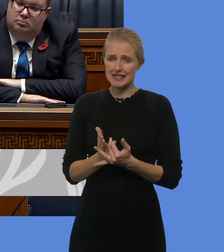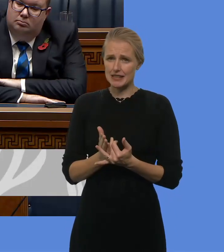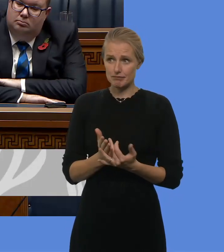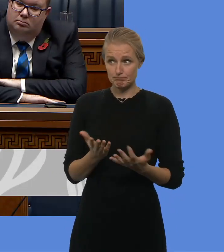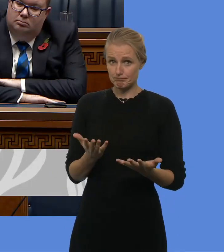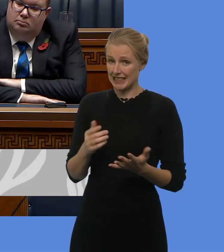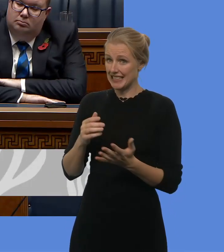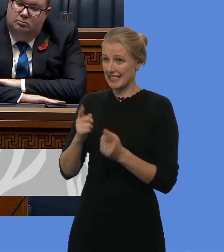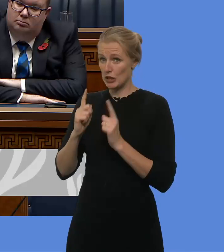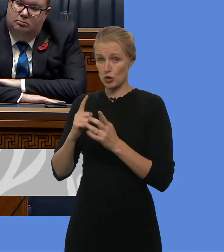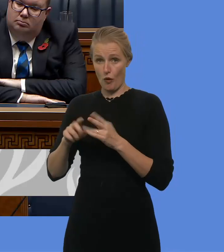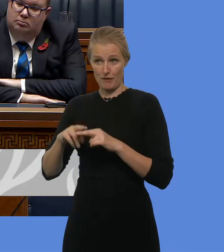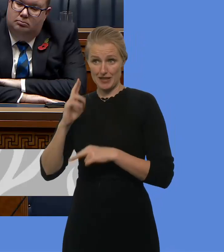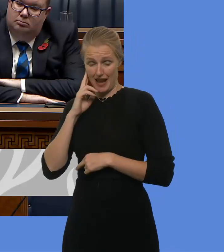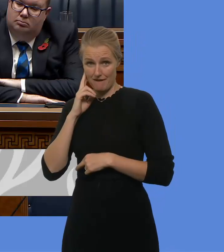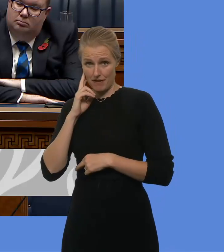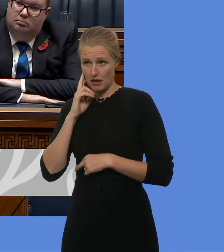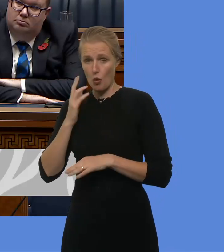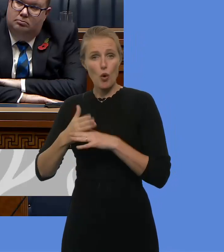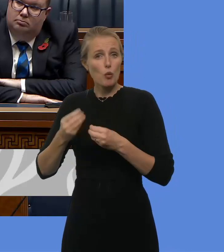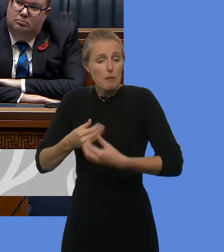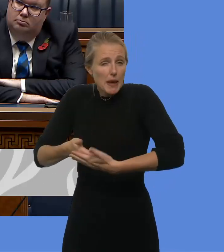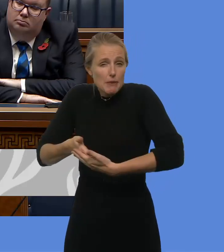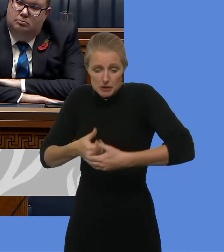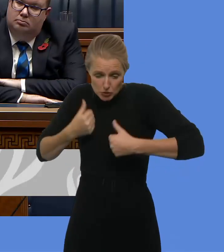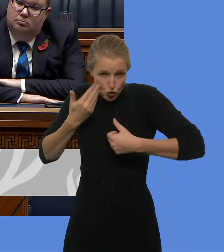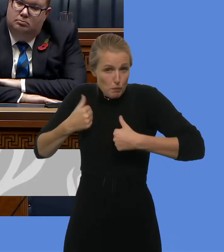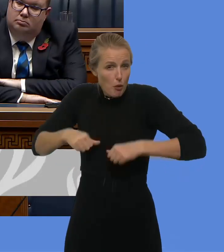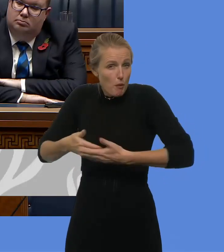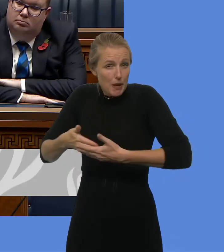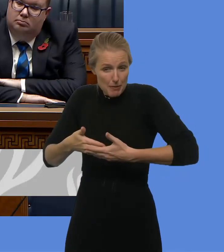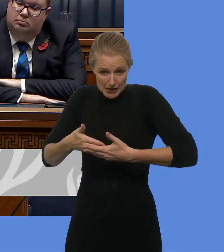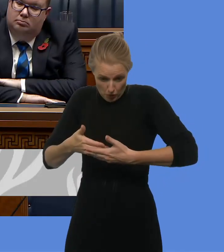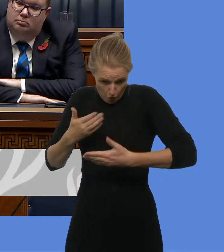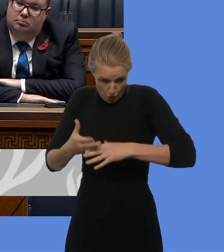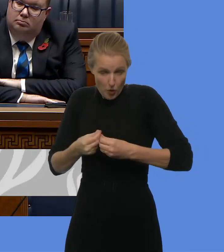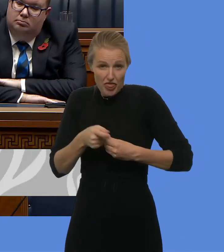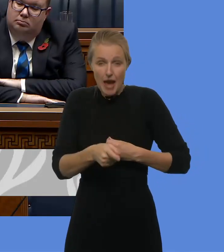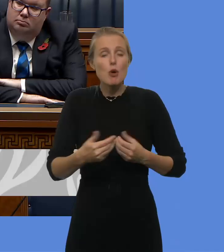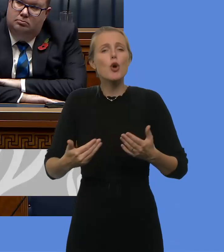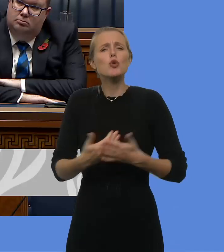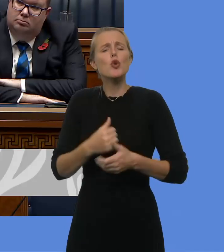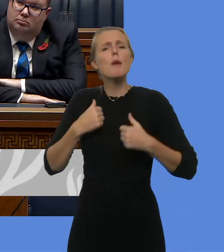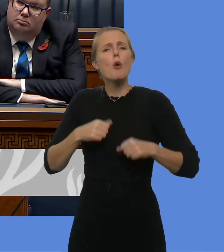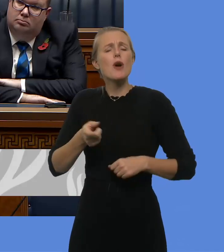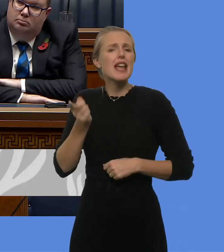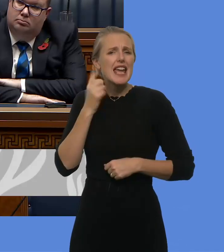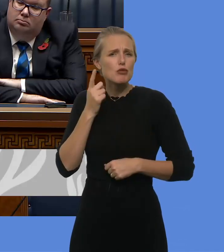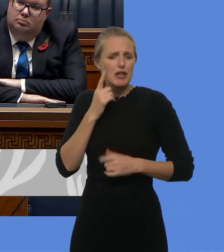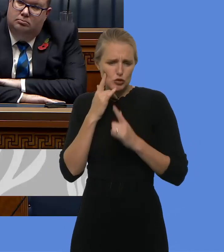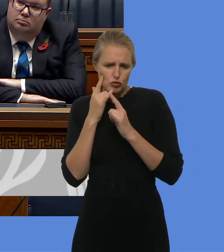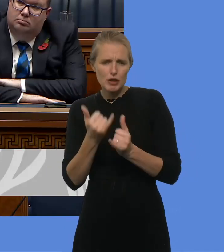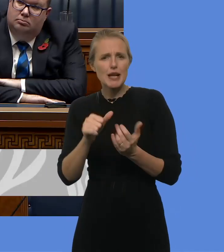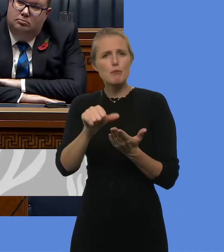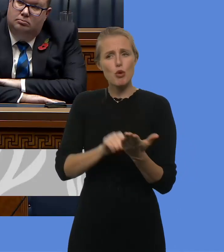deaf children and young people, they do work with newborn babies and their families. The newborn hearing screening programme within the